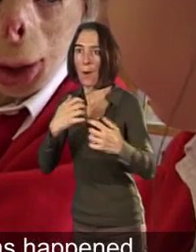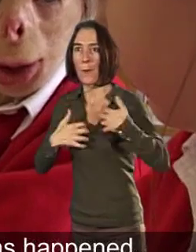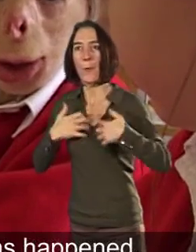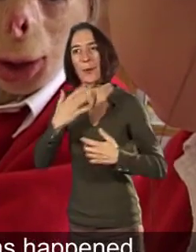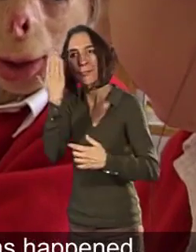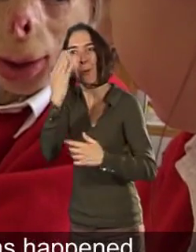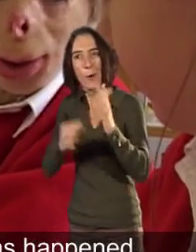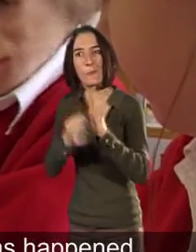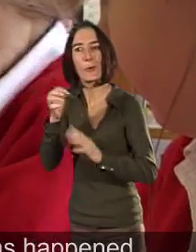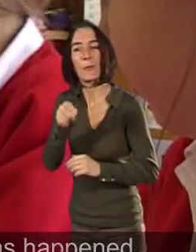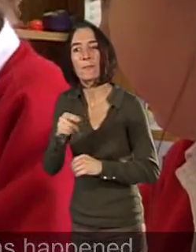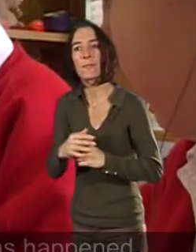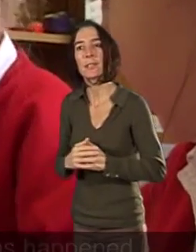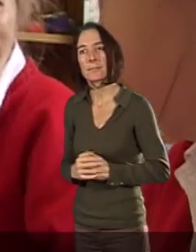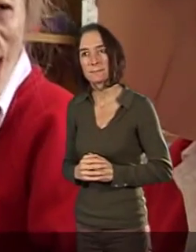for school has increased.